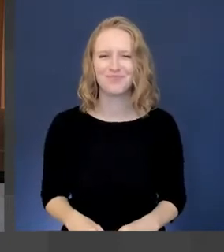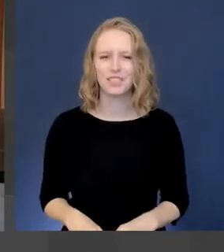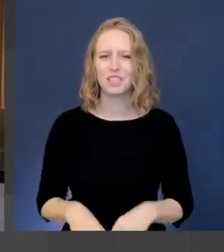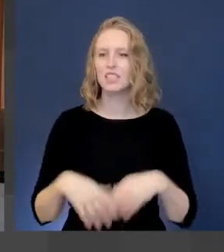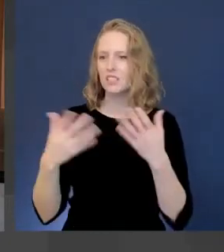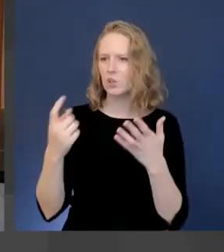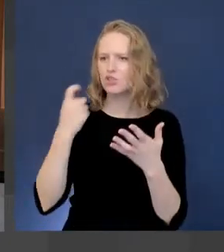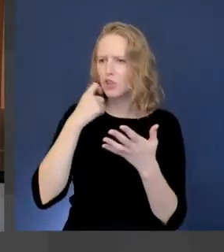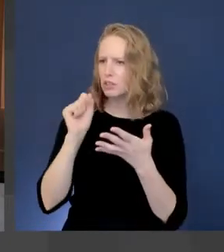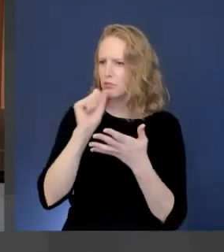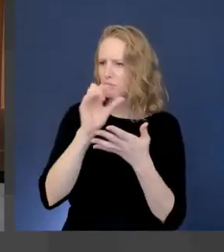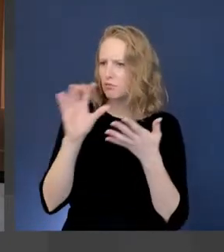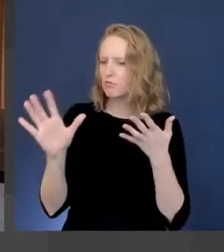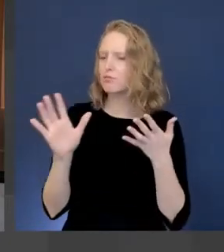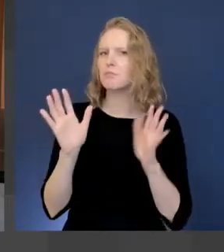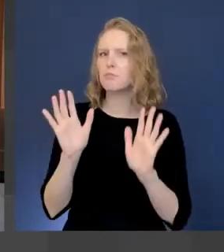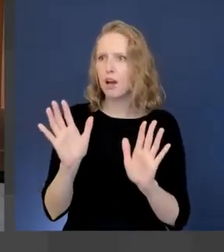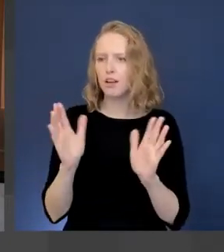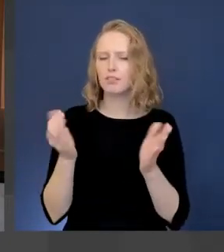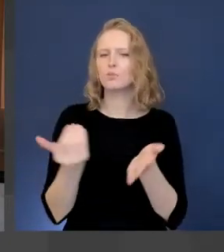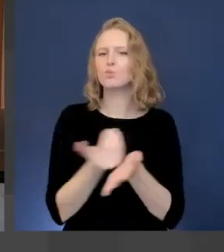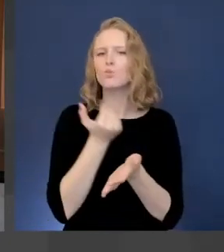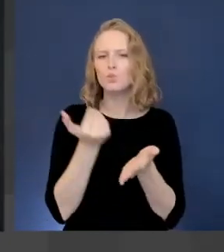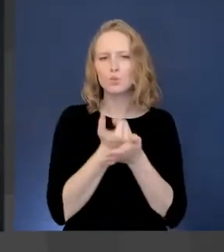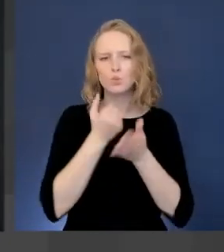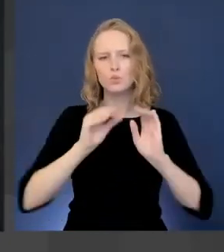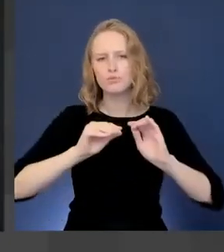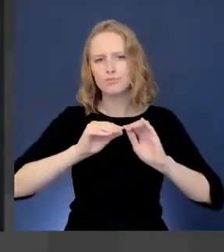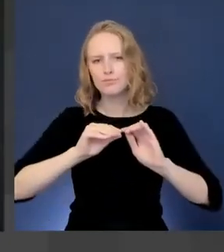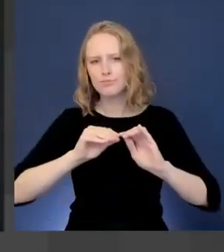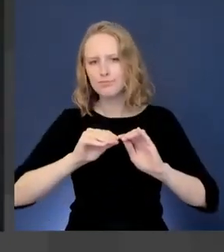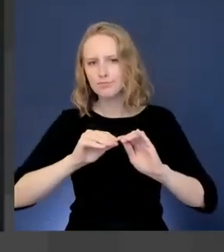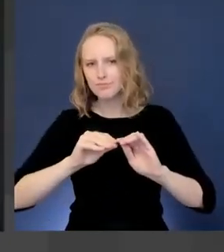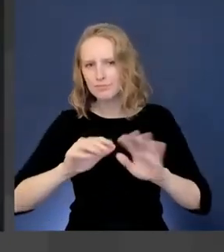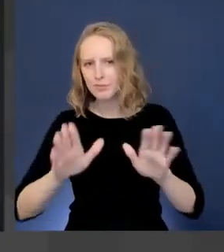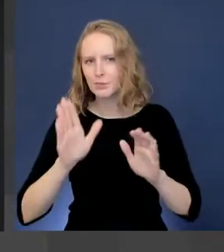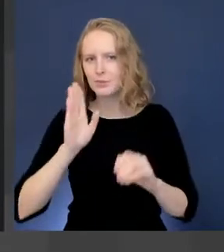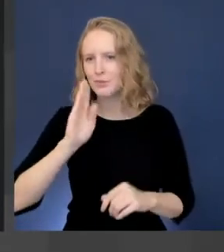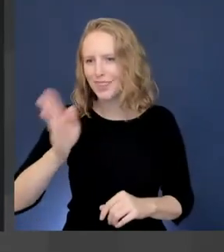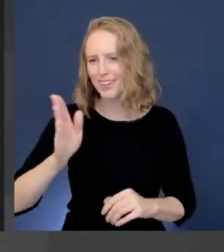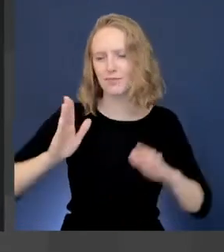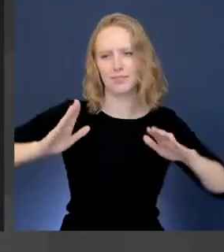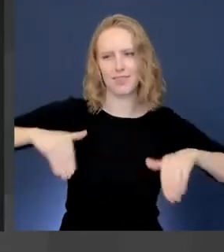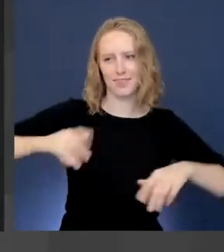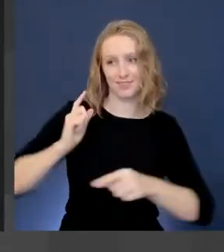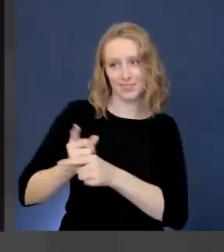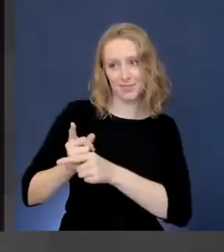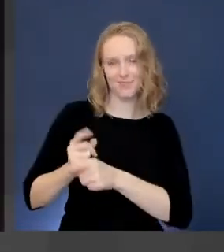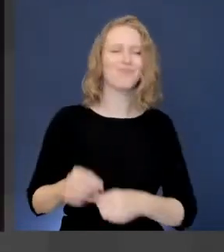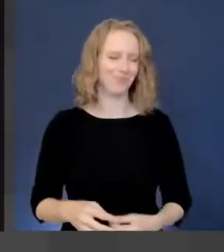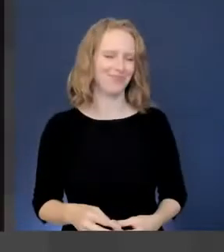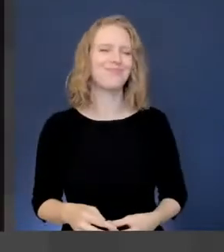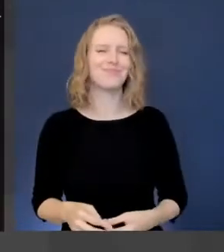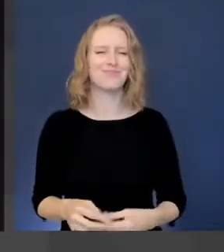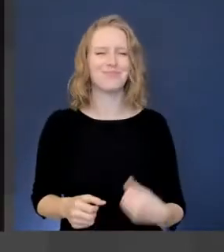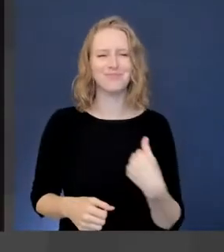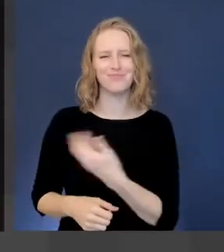but we also have some new and exciting things to look at Yeah. that haven't come out yet. Yes, let's check it out.